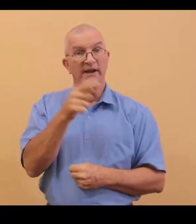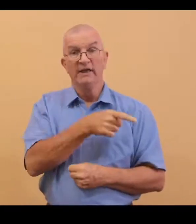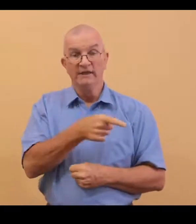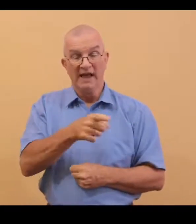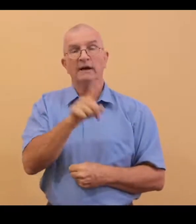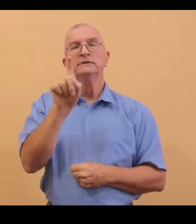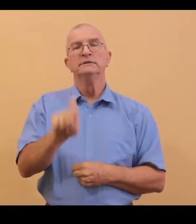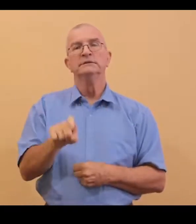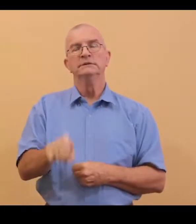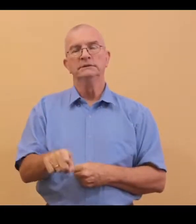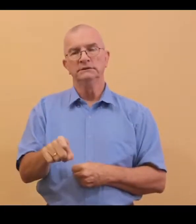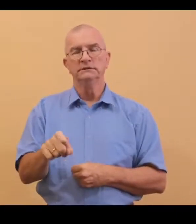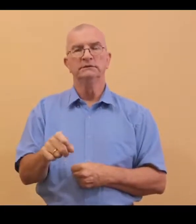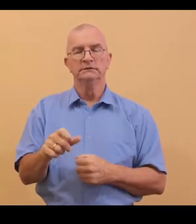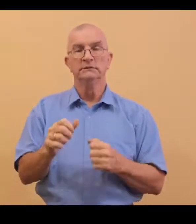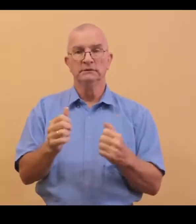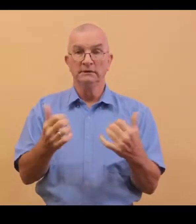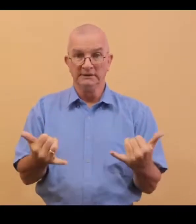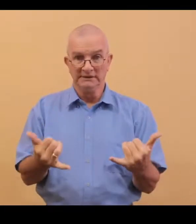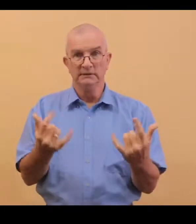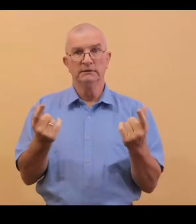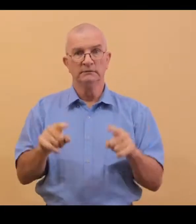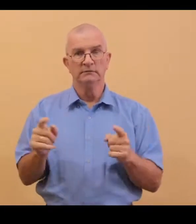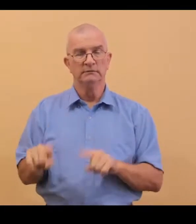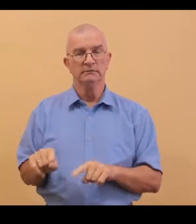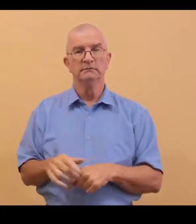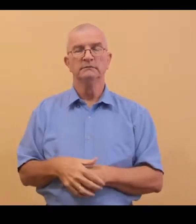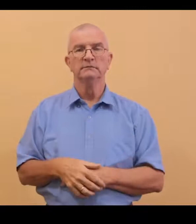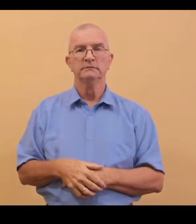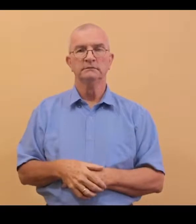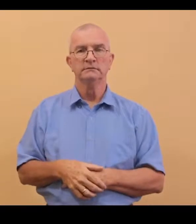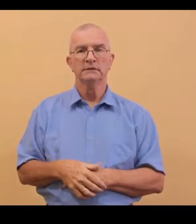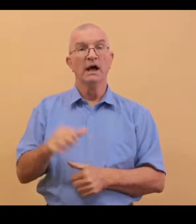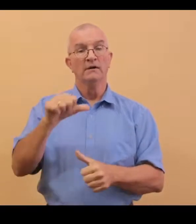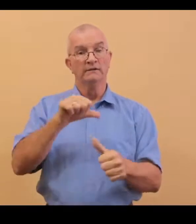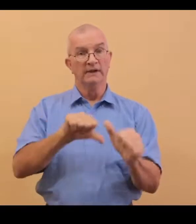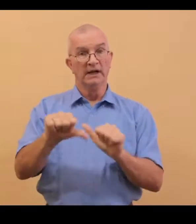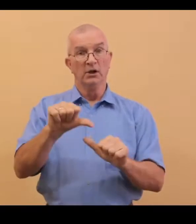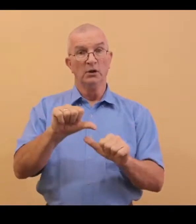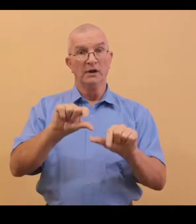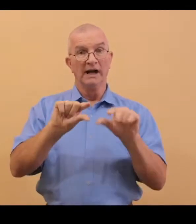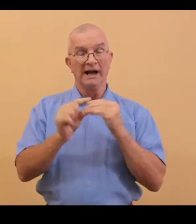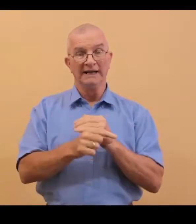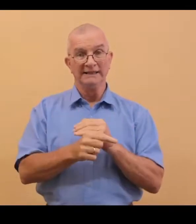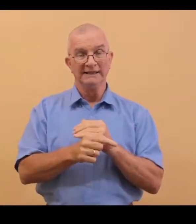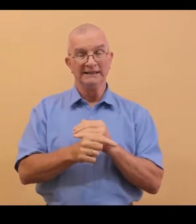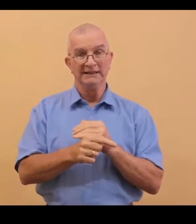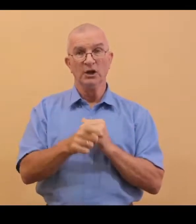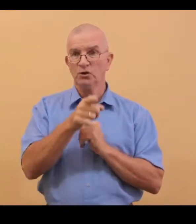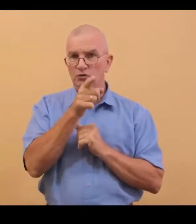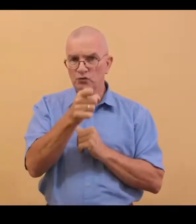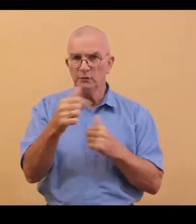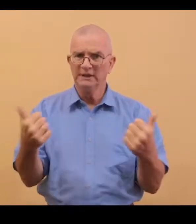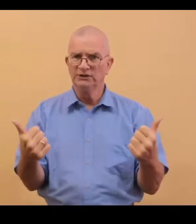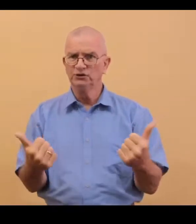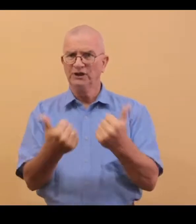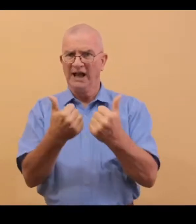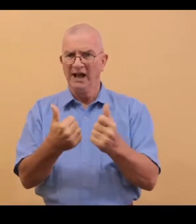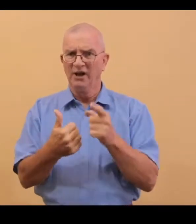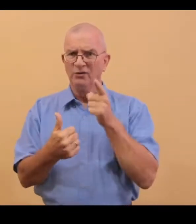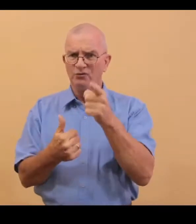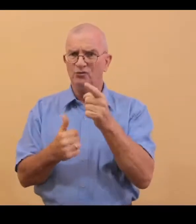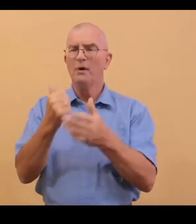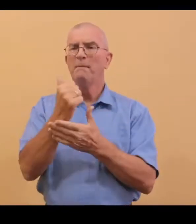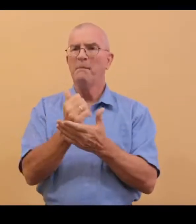are needed under these circumstances. Fellow Guyanese, you are being challenged to do your